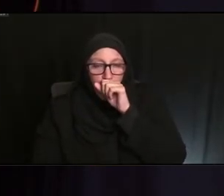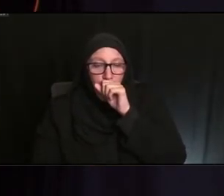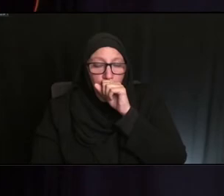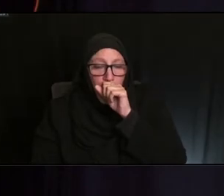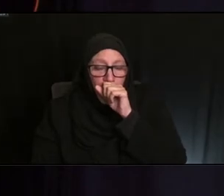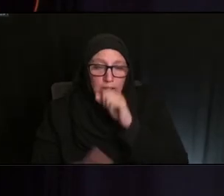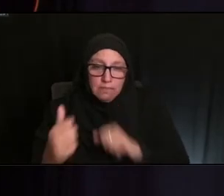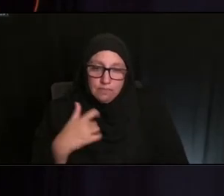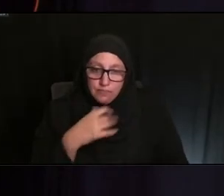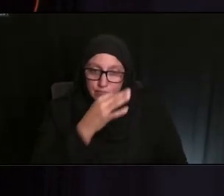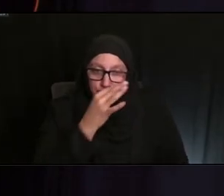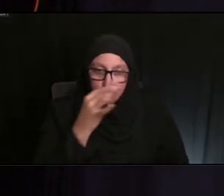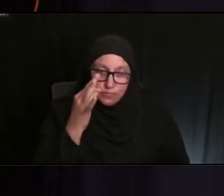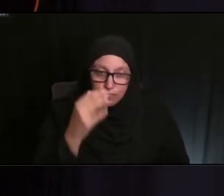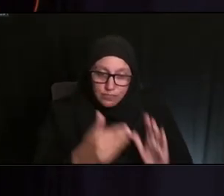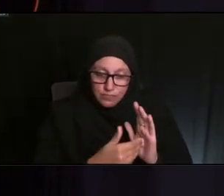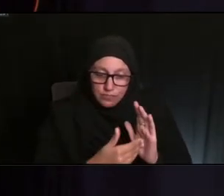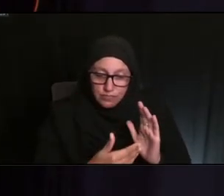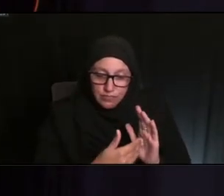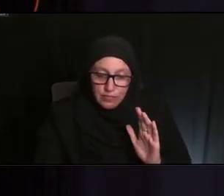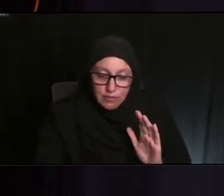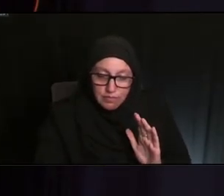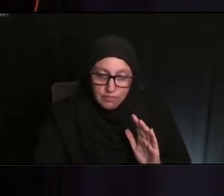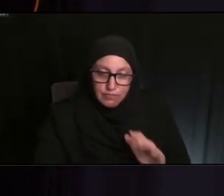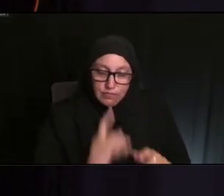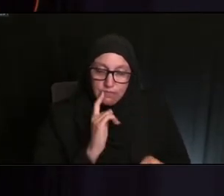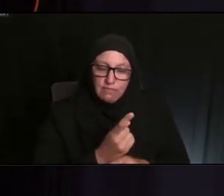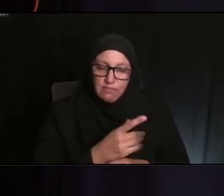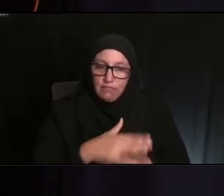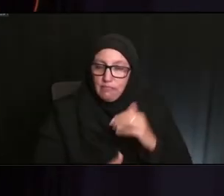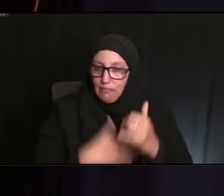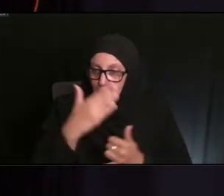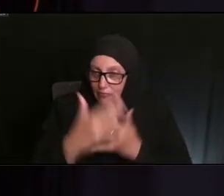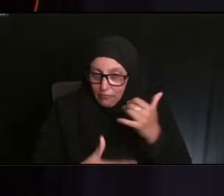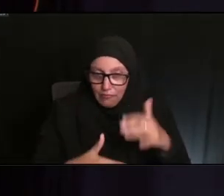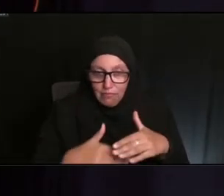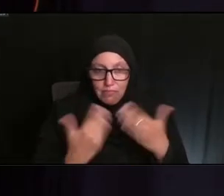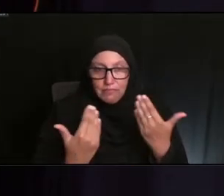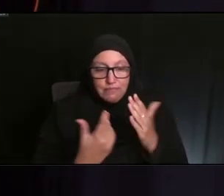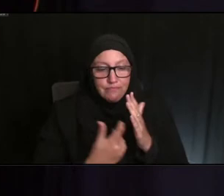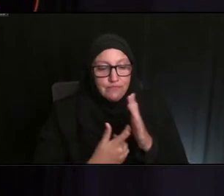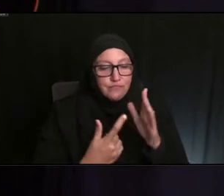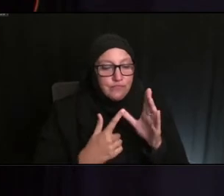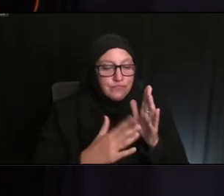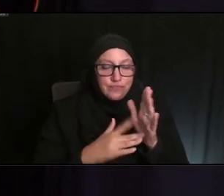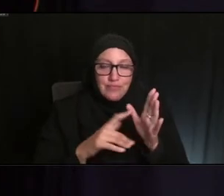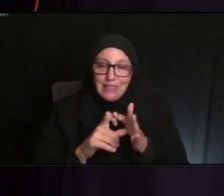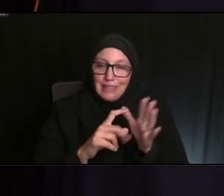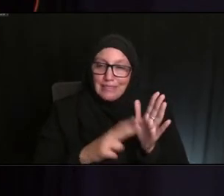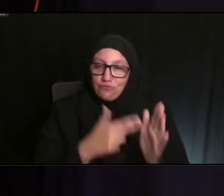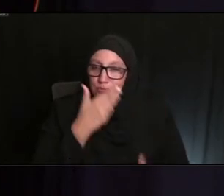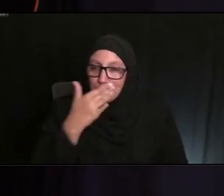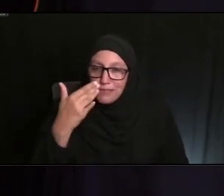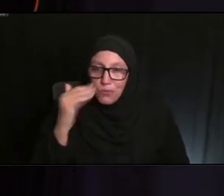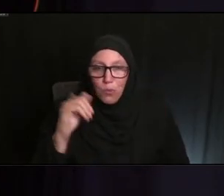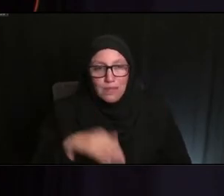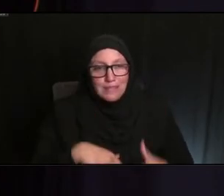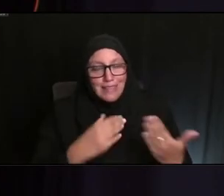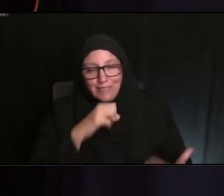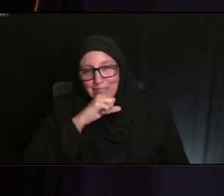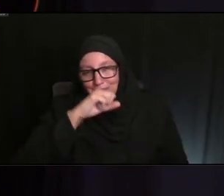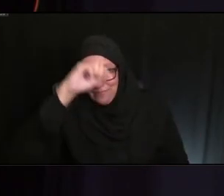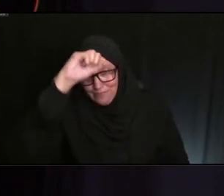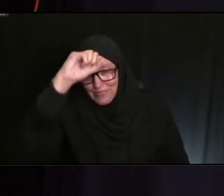fasting? So apparently he's talking about the last day of Shah Ramadan or the day of Eid, which we always have a